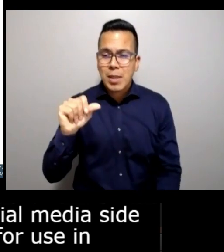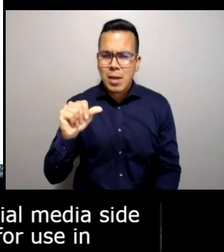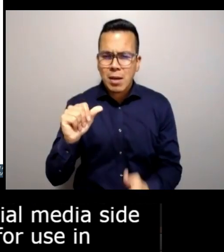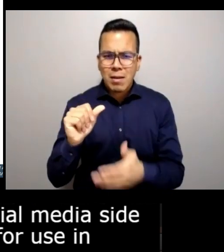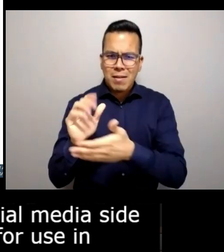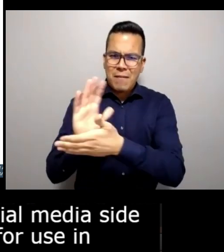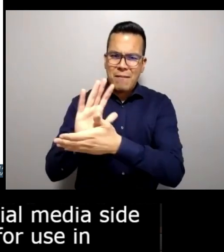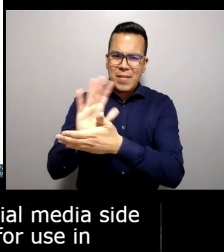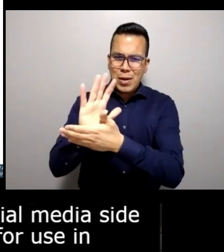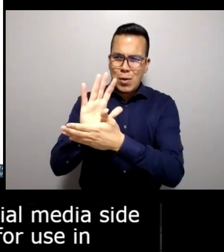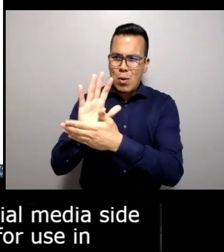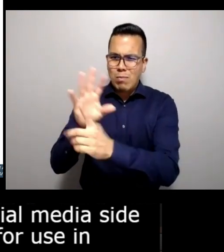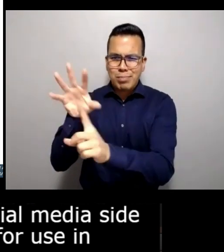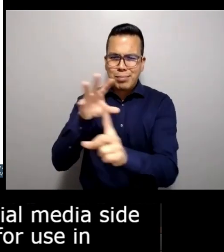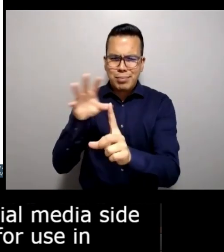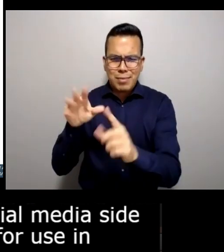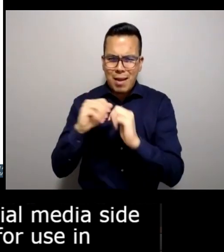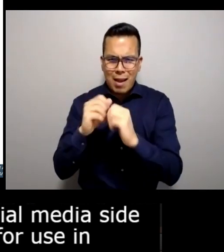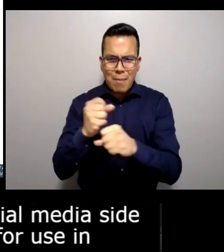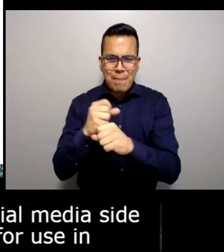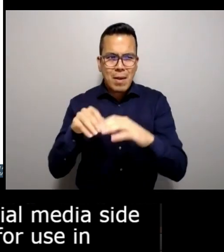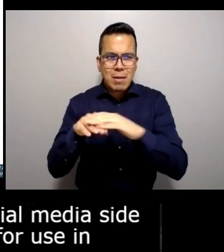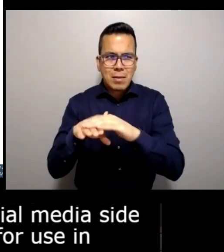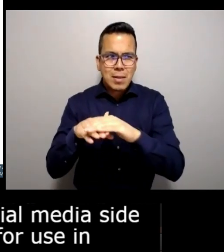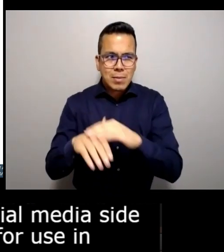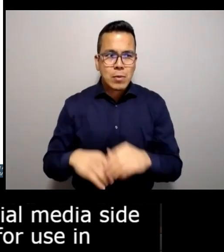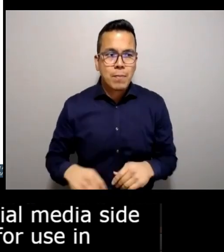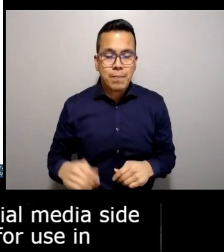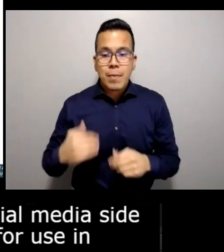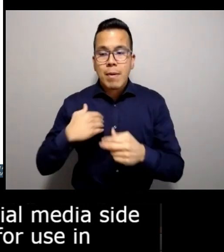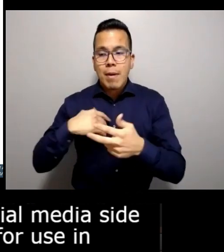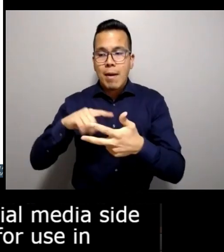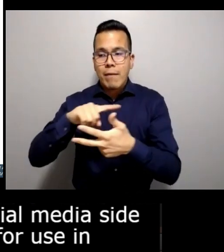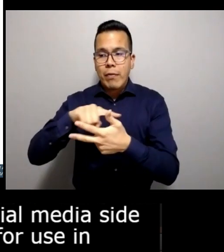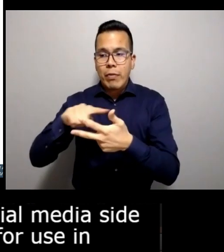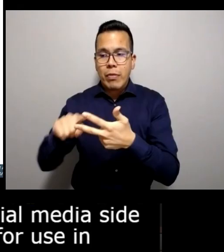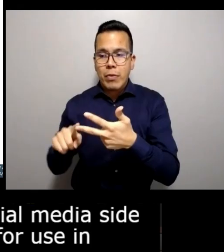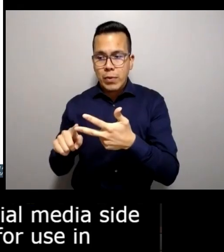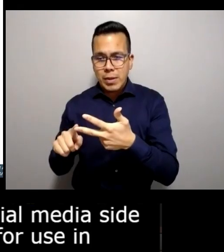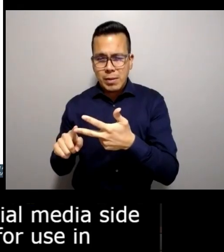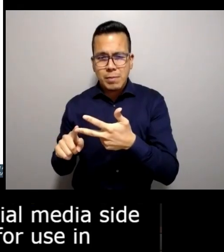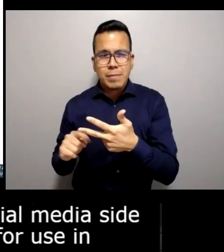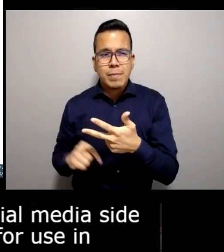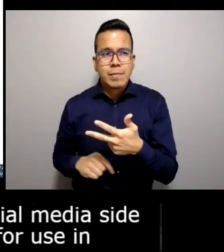So there are three main elements for accessible video: